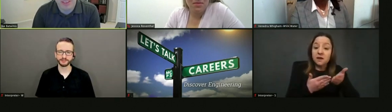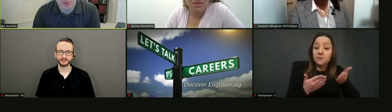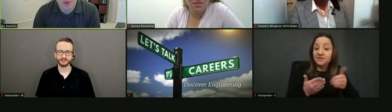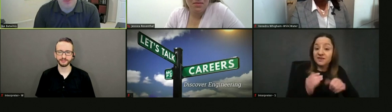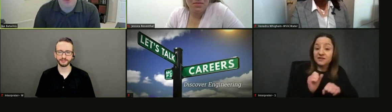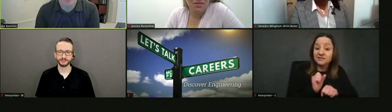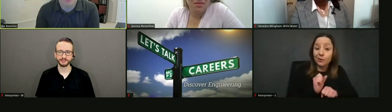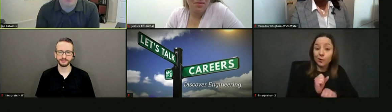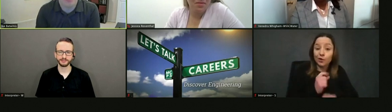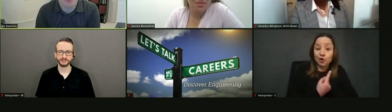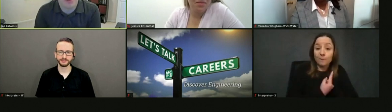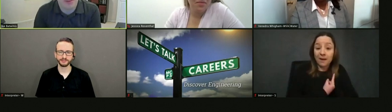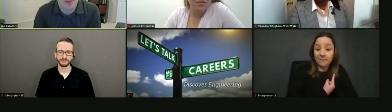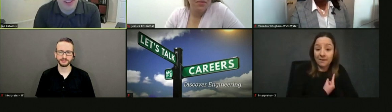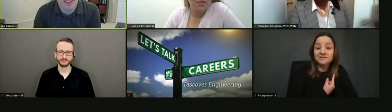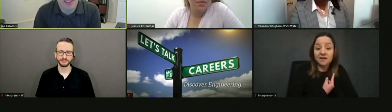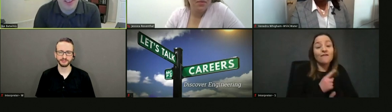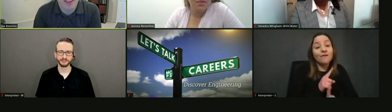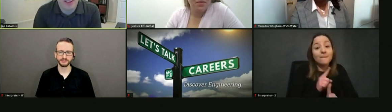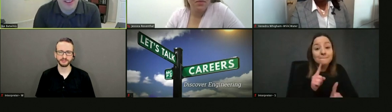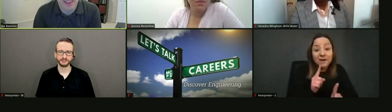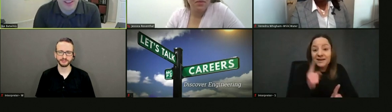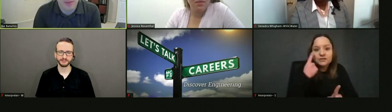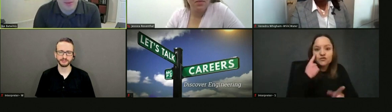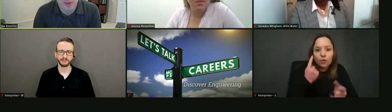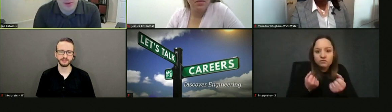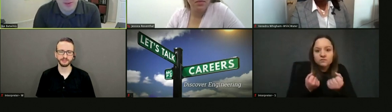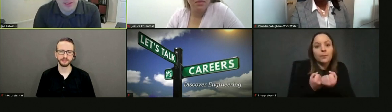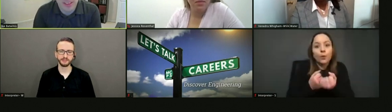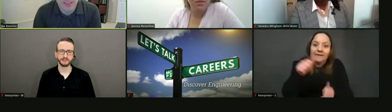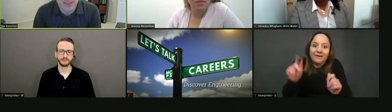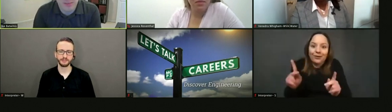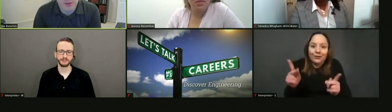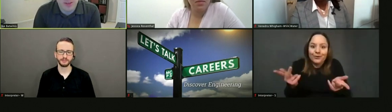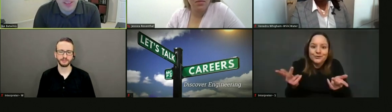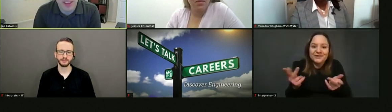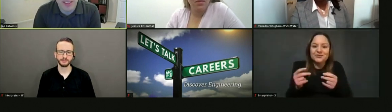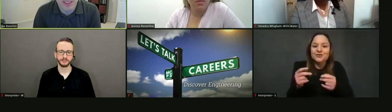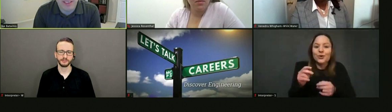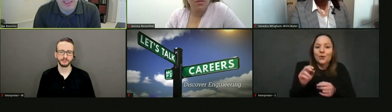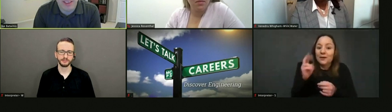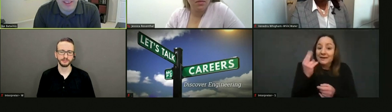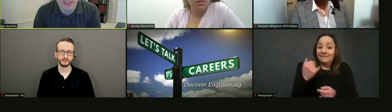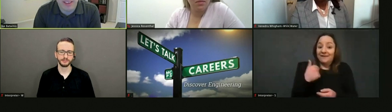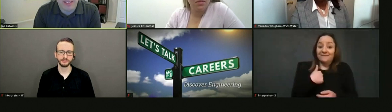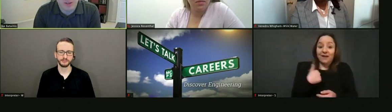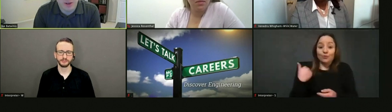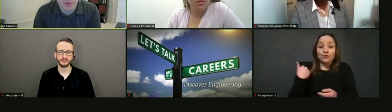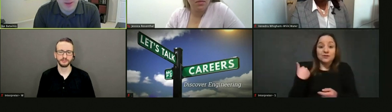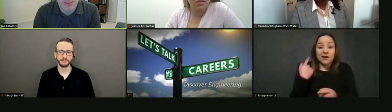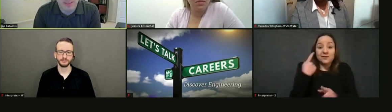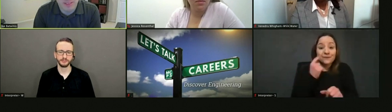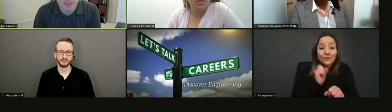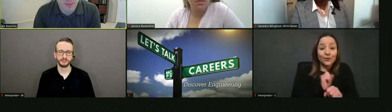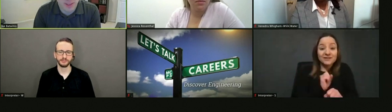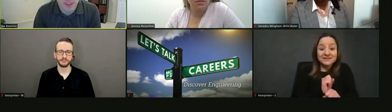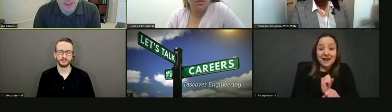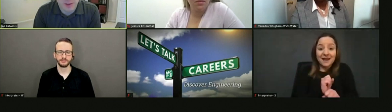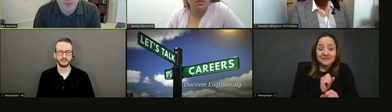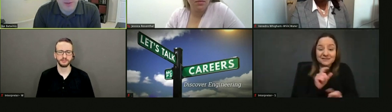by myself, but ultimately it's in support of somebody else. So even if I'm doing a task, maybe I have